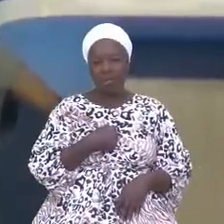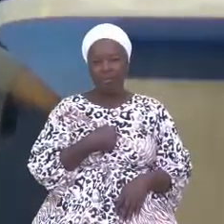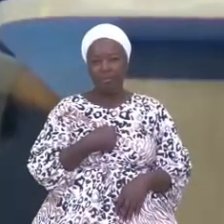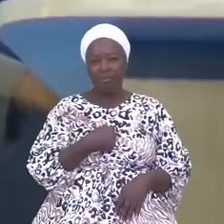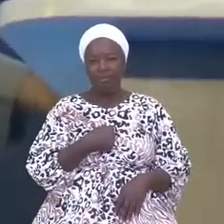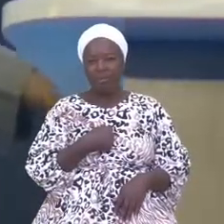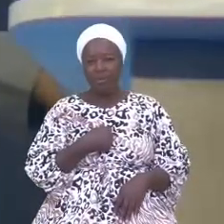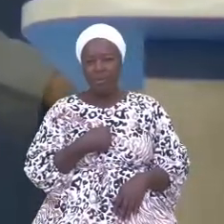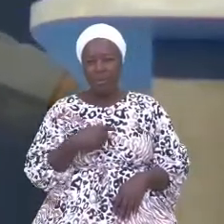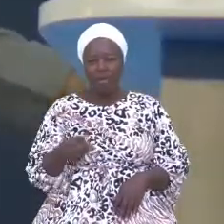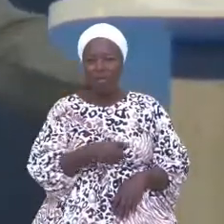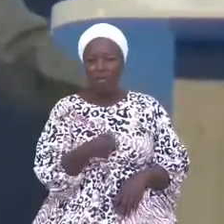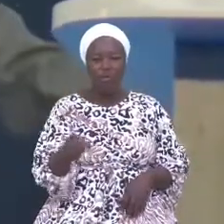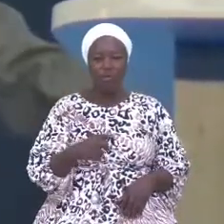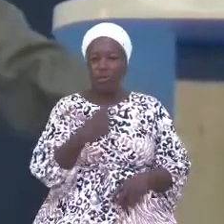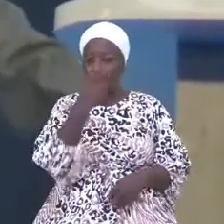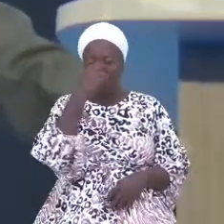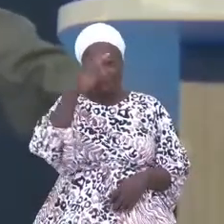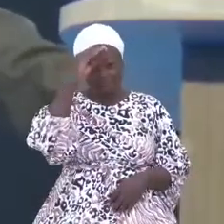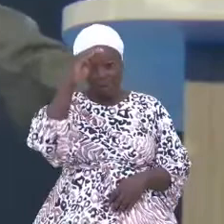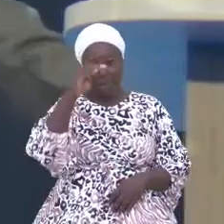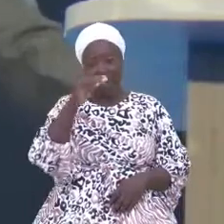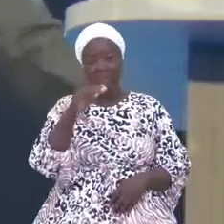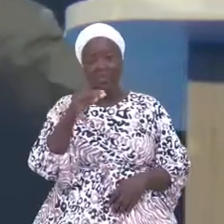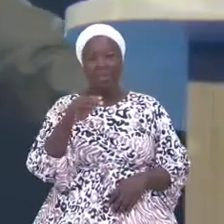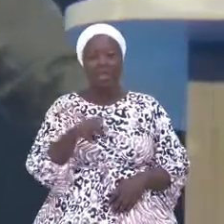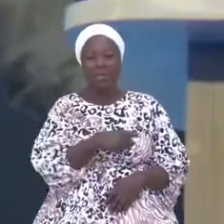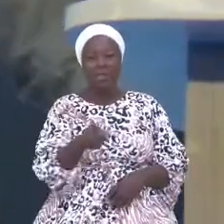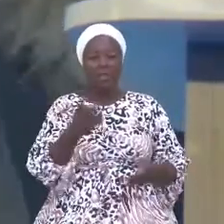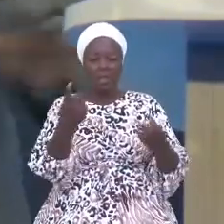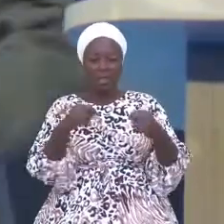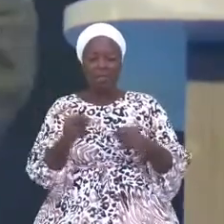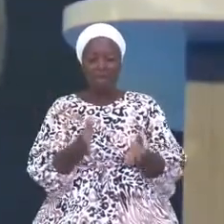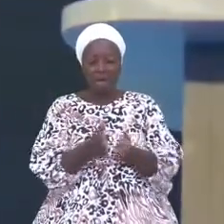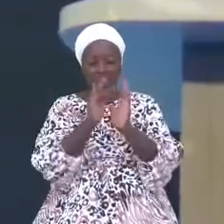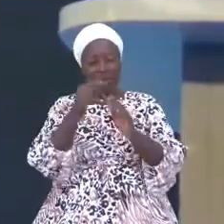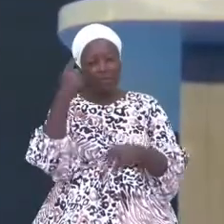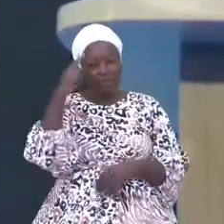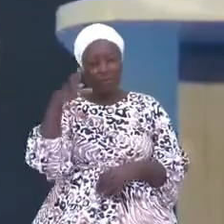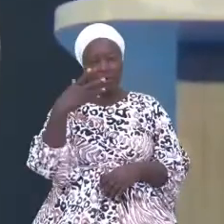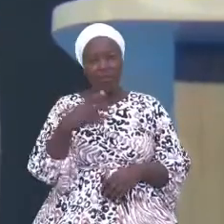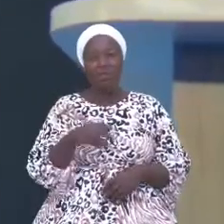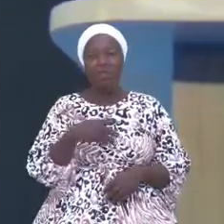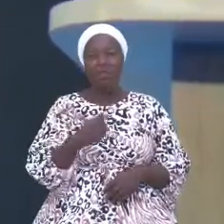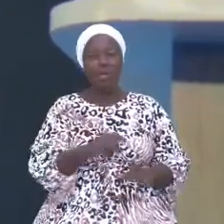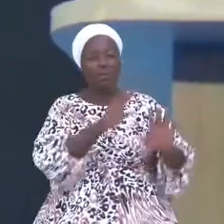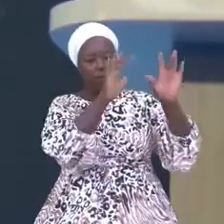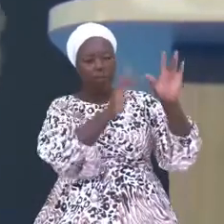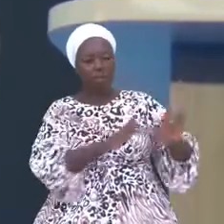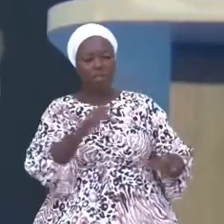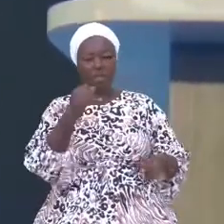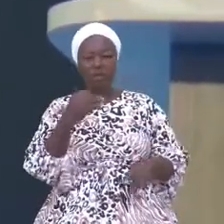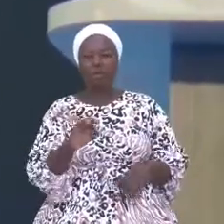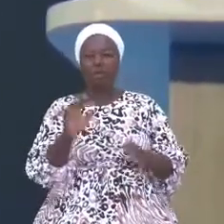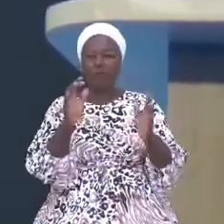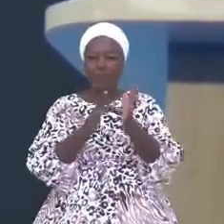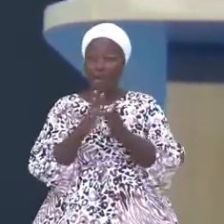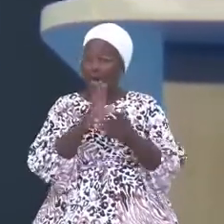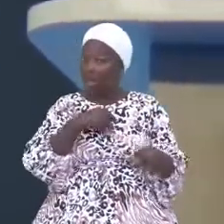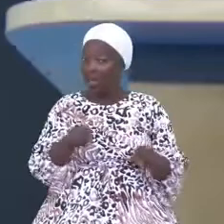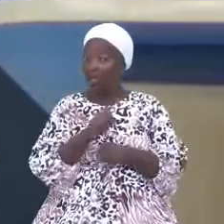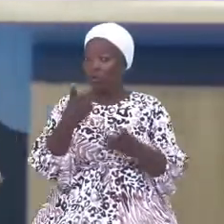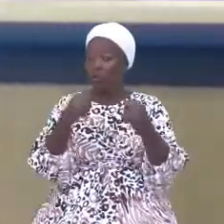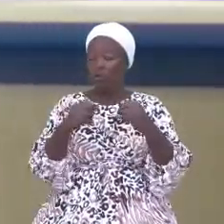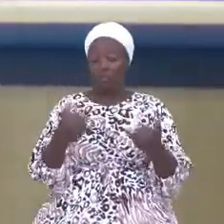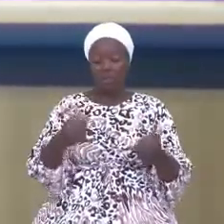those blind men, they came asking for the mercy of Jesus. And as you come